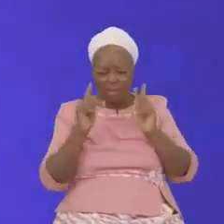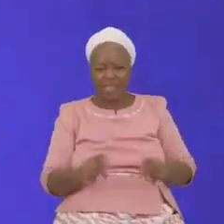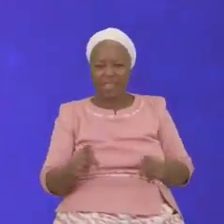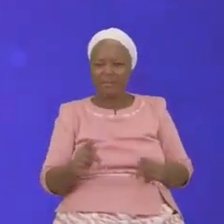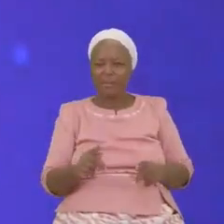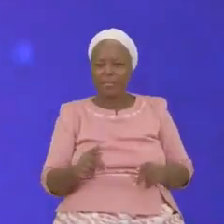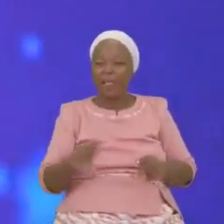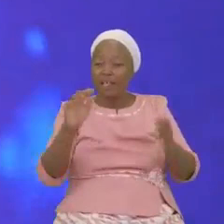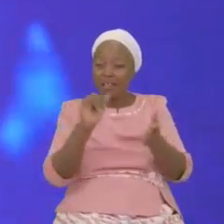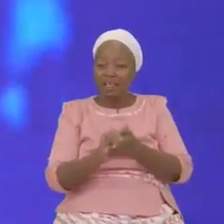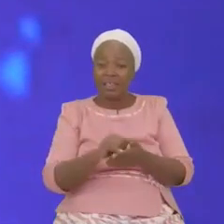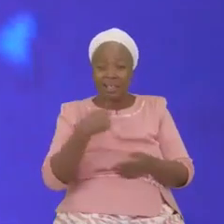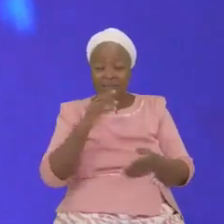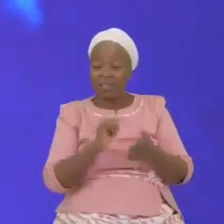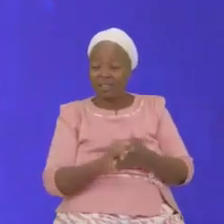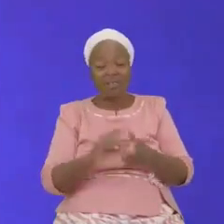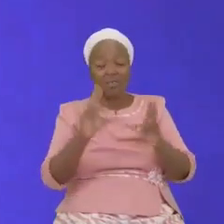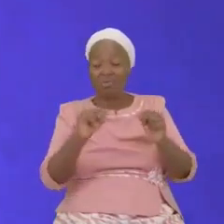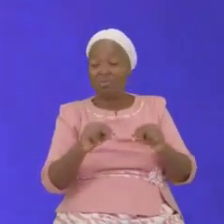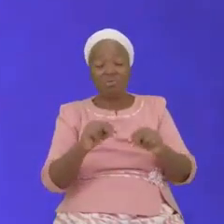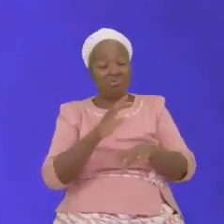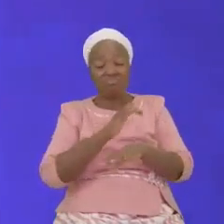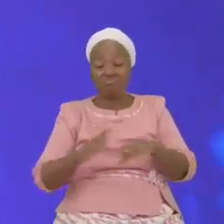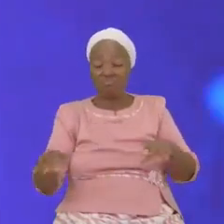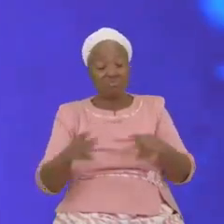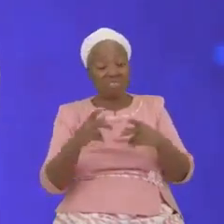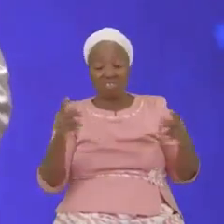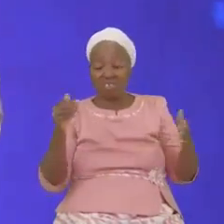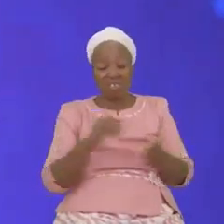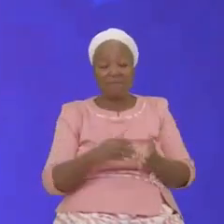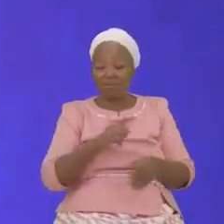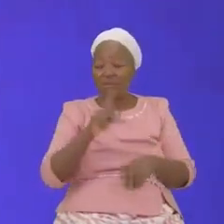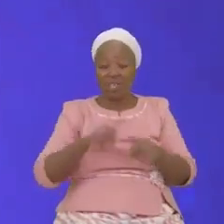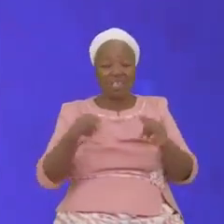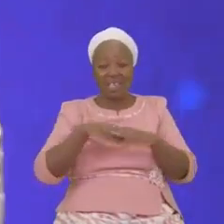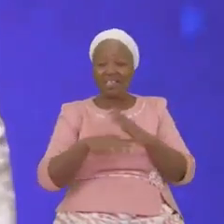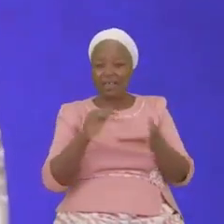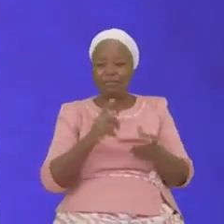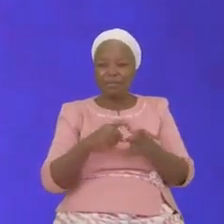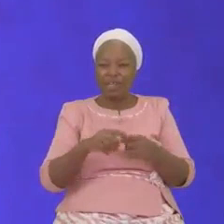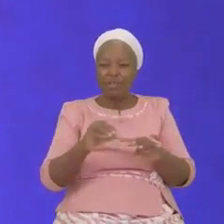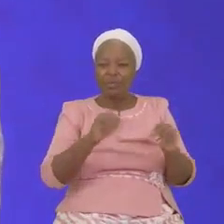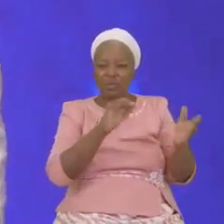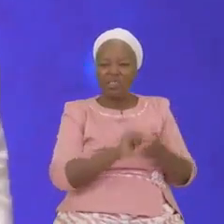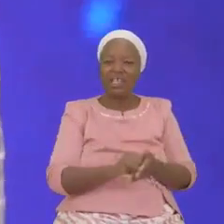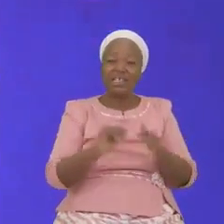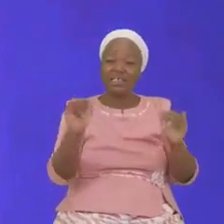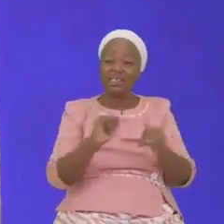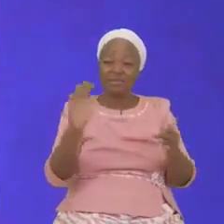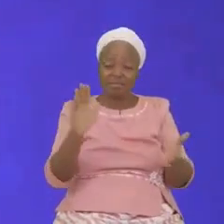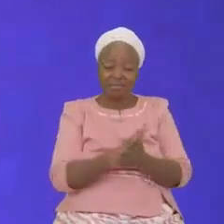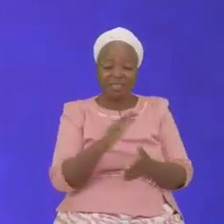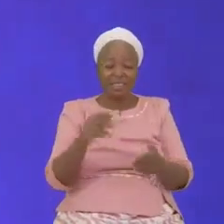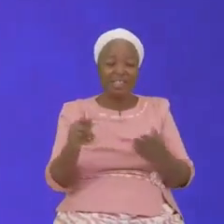person that is checking, that I just checked up a few minutes ago, and he put that same ticket